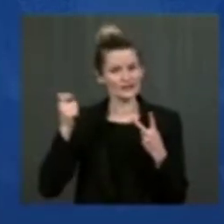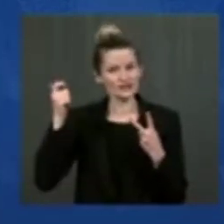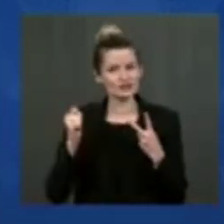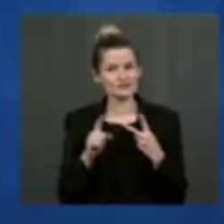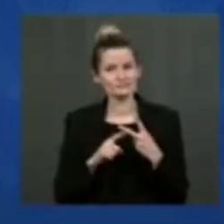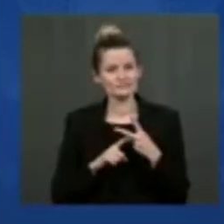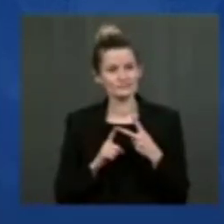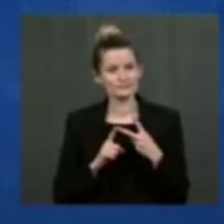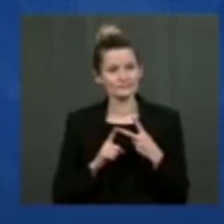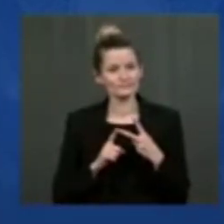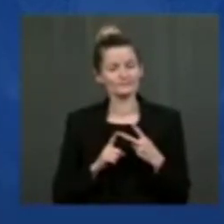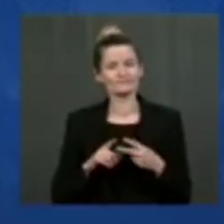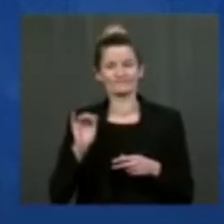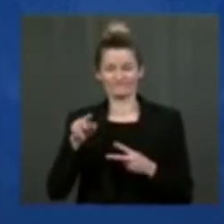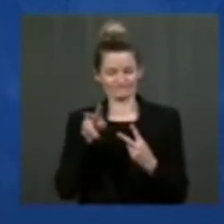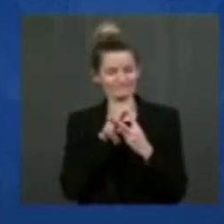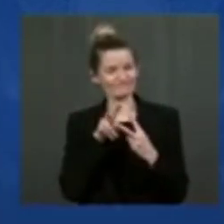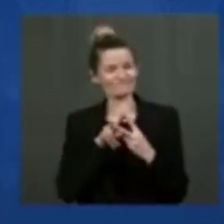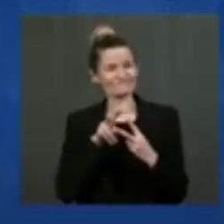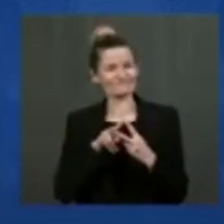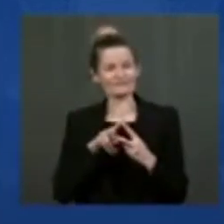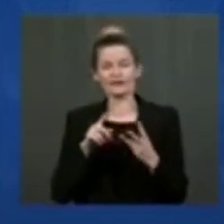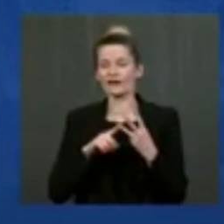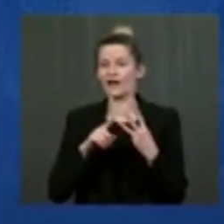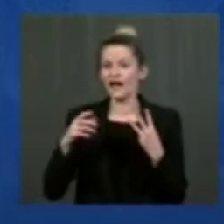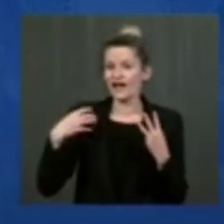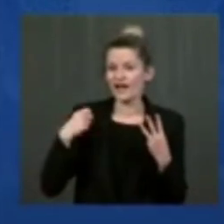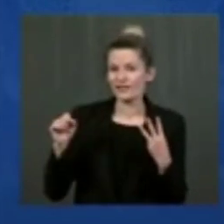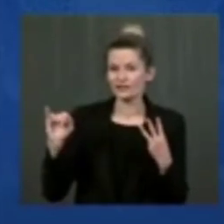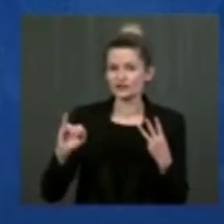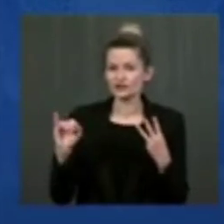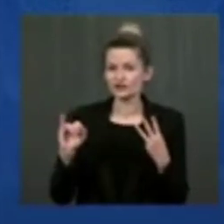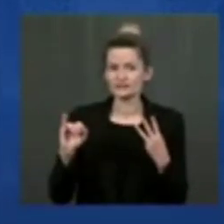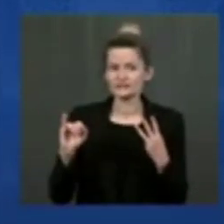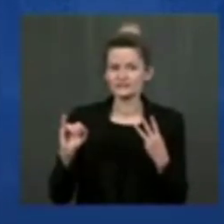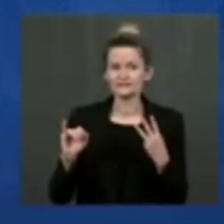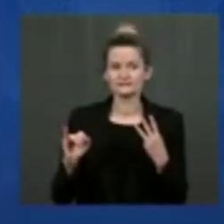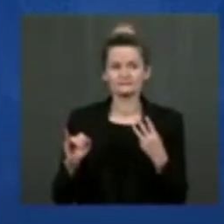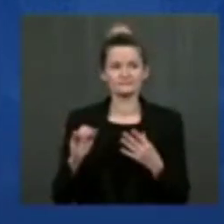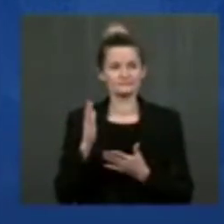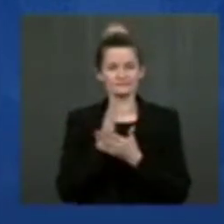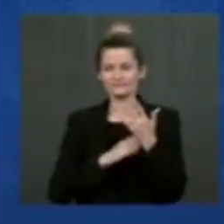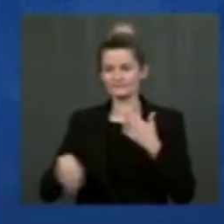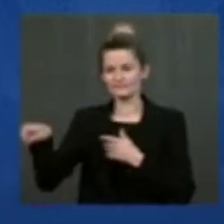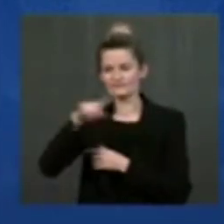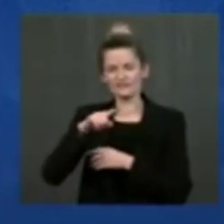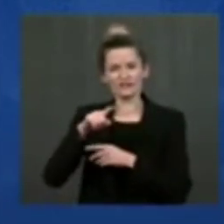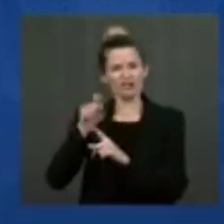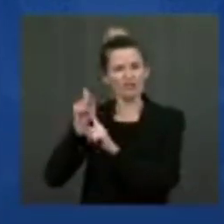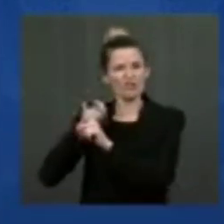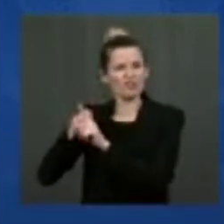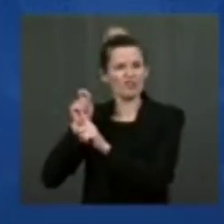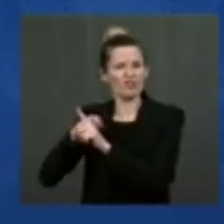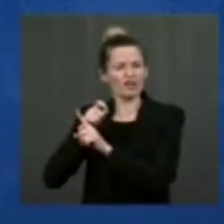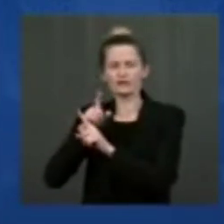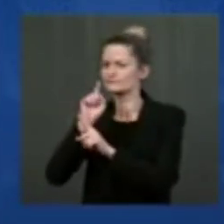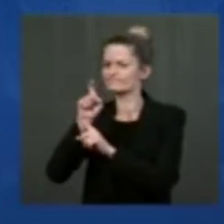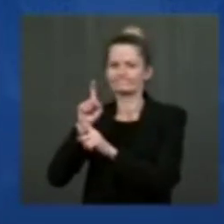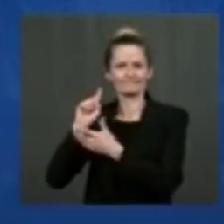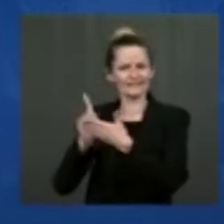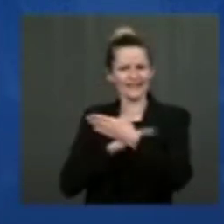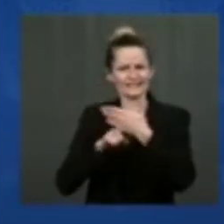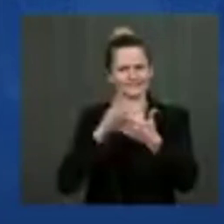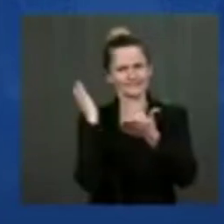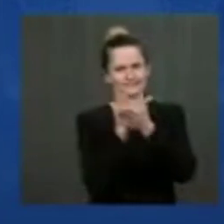against discrimination and harassment. That's not asking too much. We fundamentally transformed how